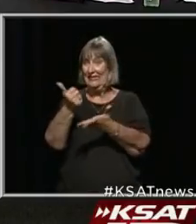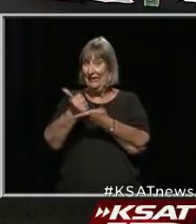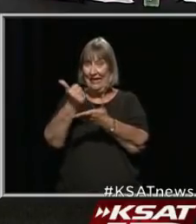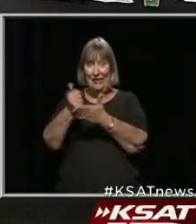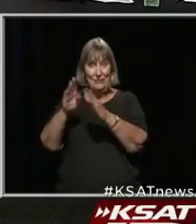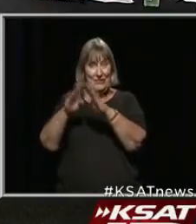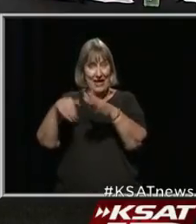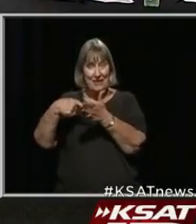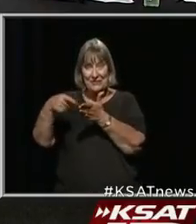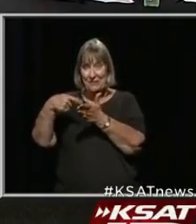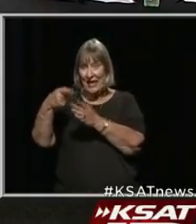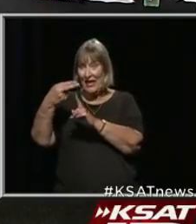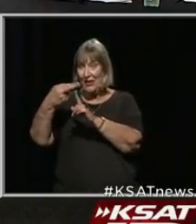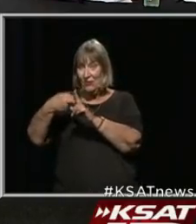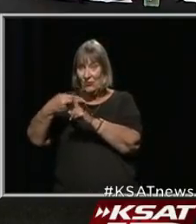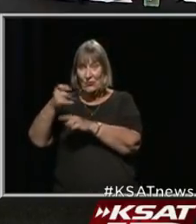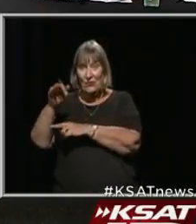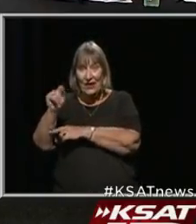the website